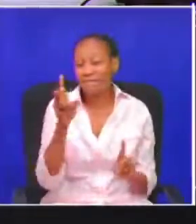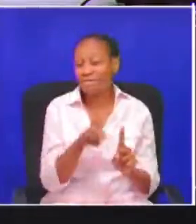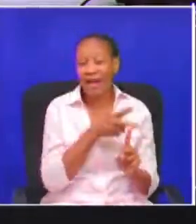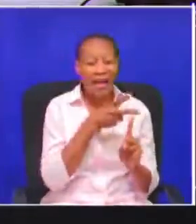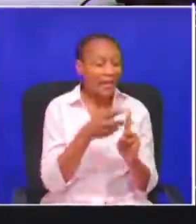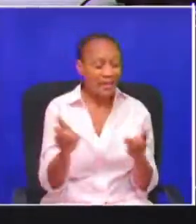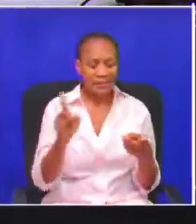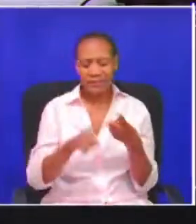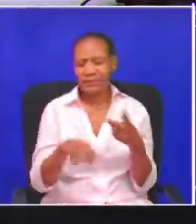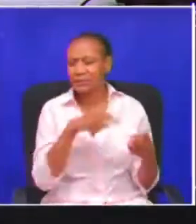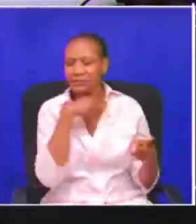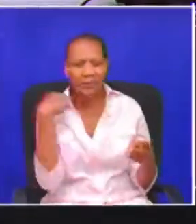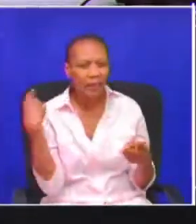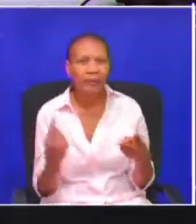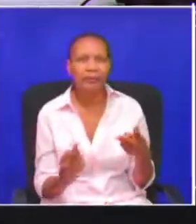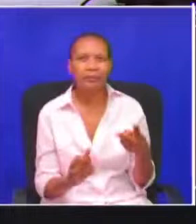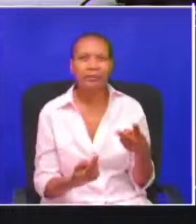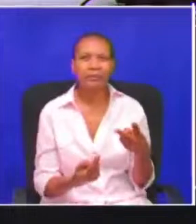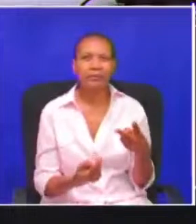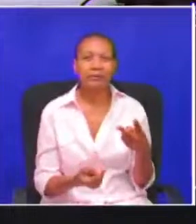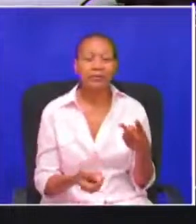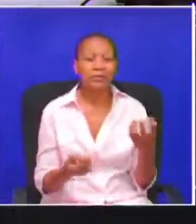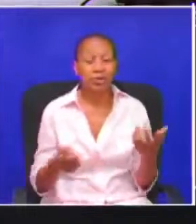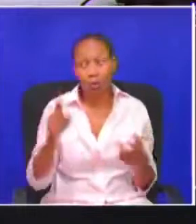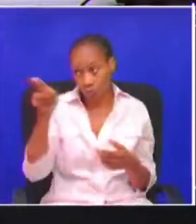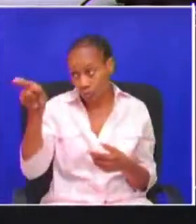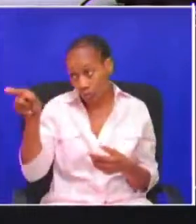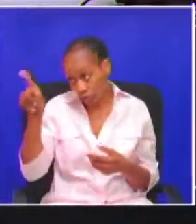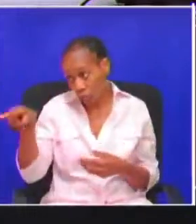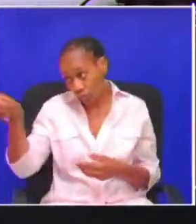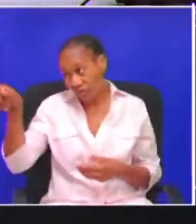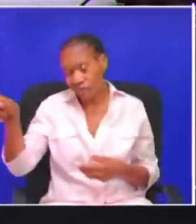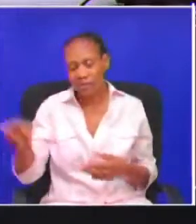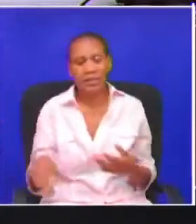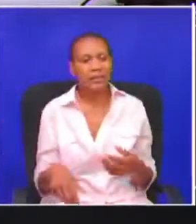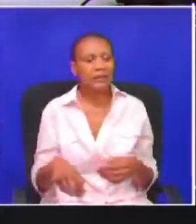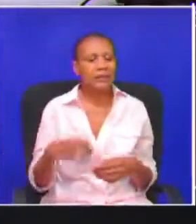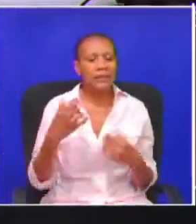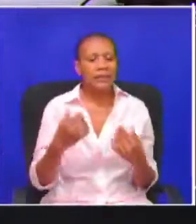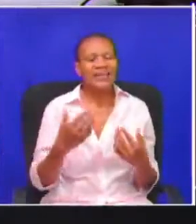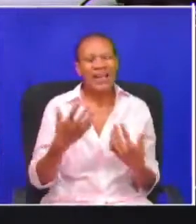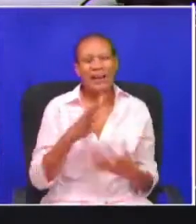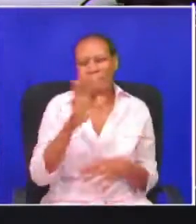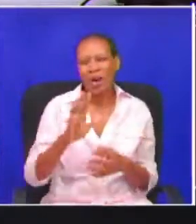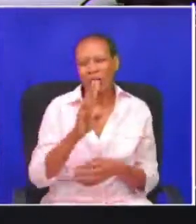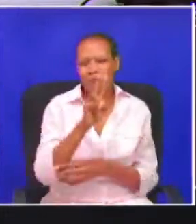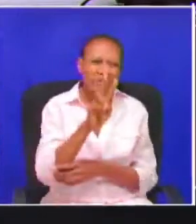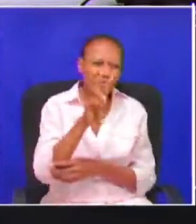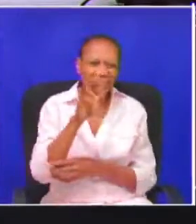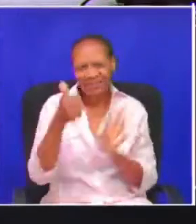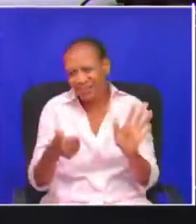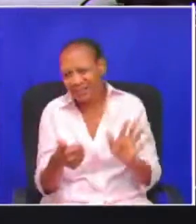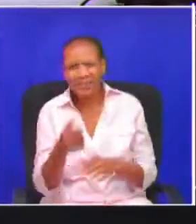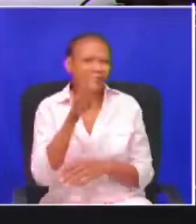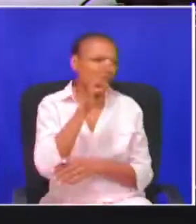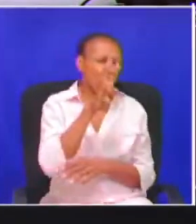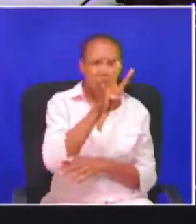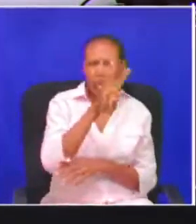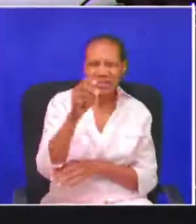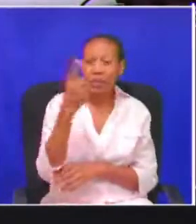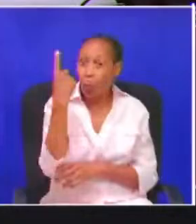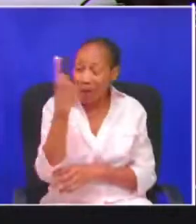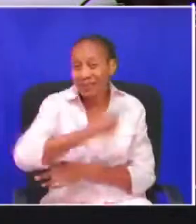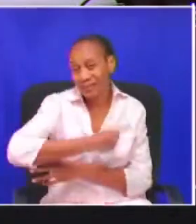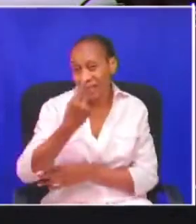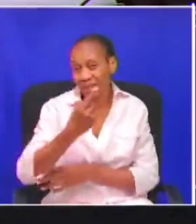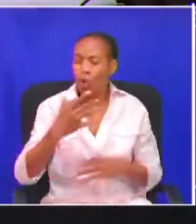and the killings that, as you correctly say, at times number 26, 40 in a day, are quite